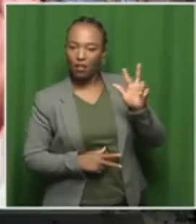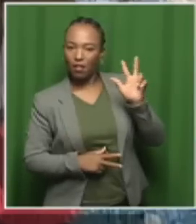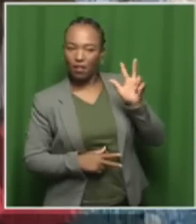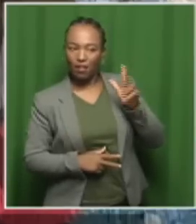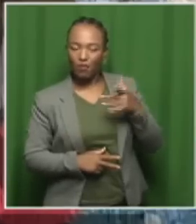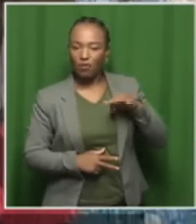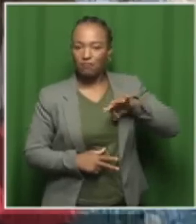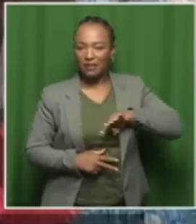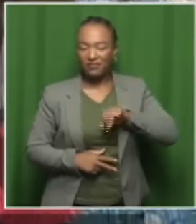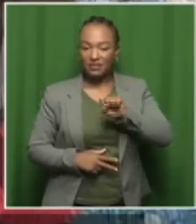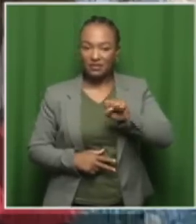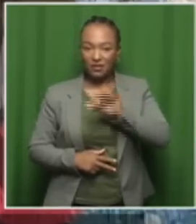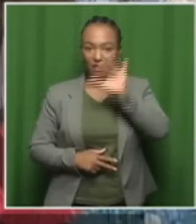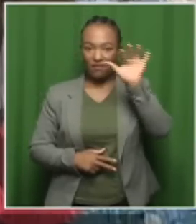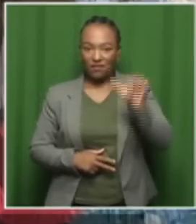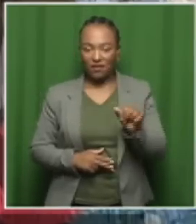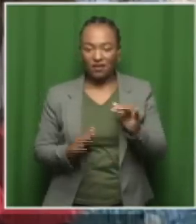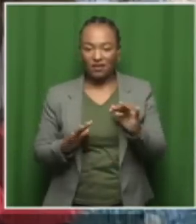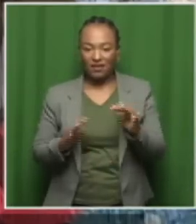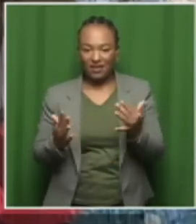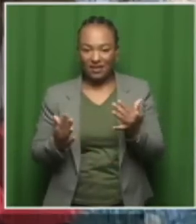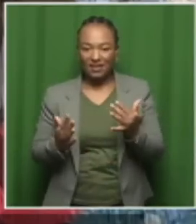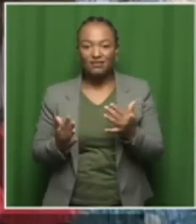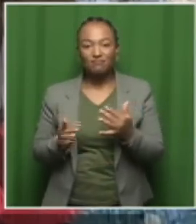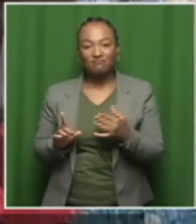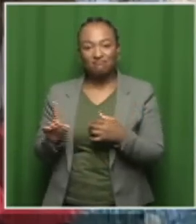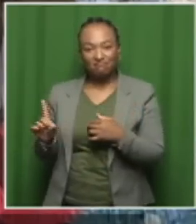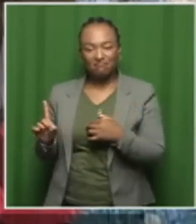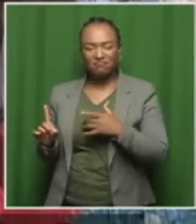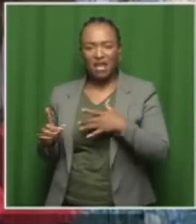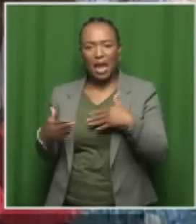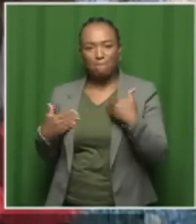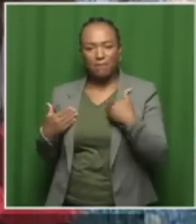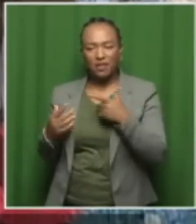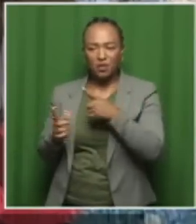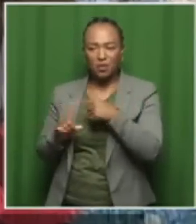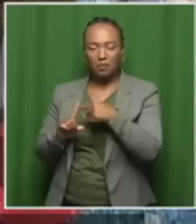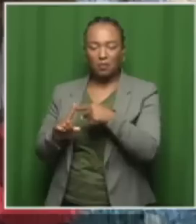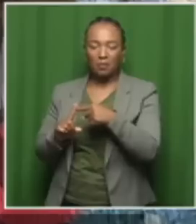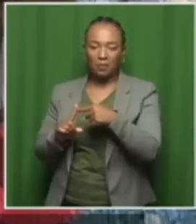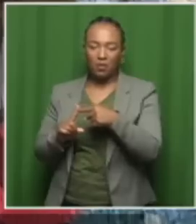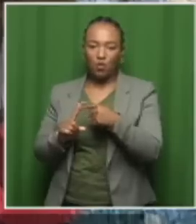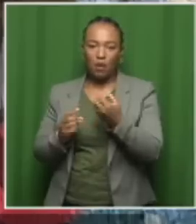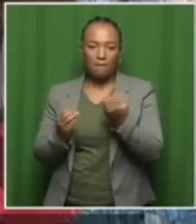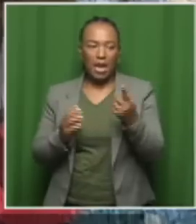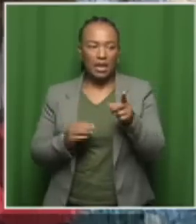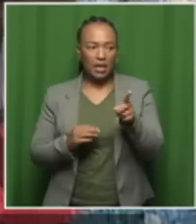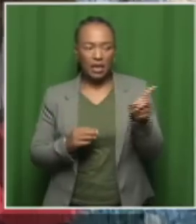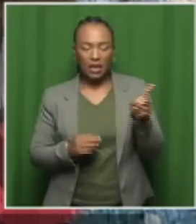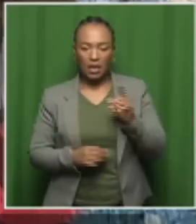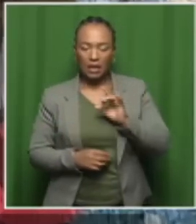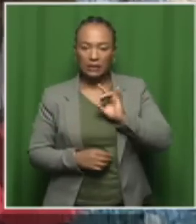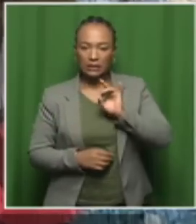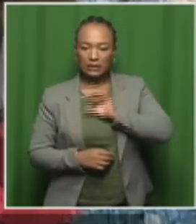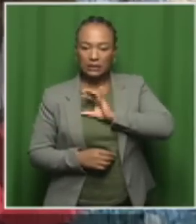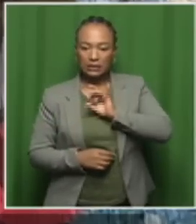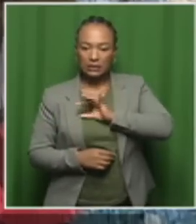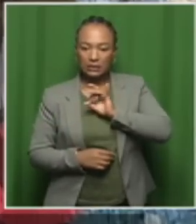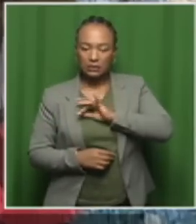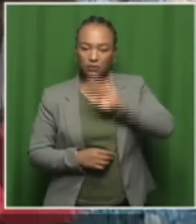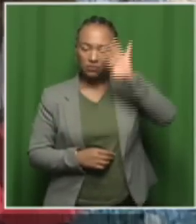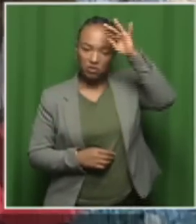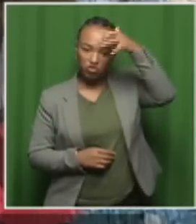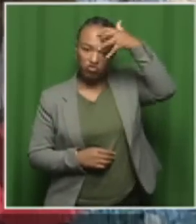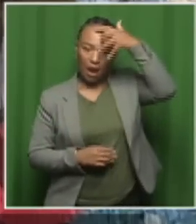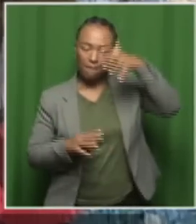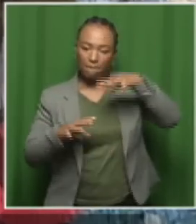Well, I'm glad you put it on the positive angle, because most people are fearful of the Trump presidency in terms of its